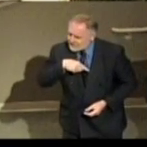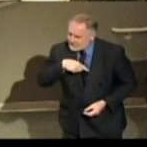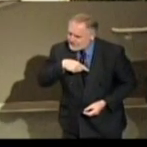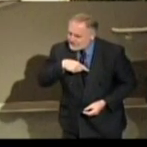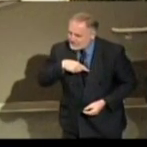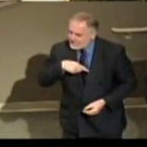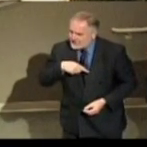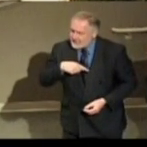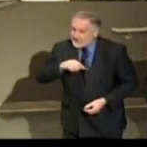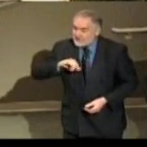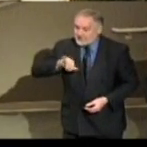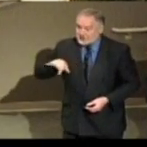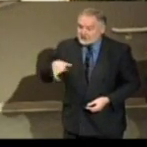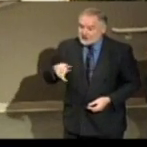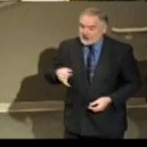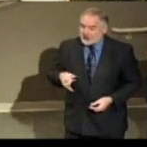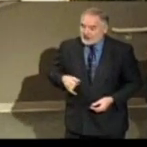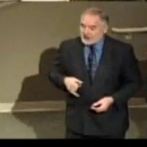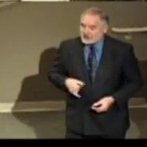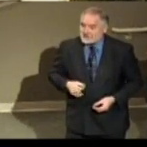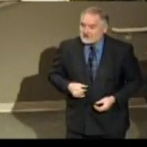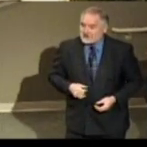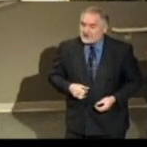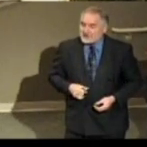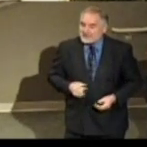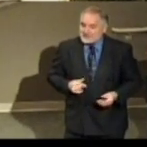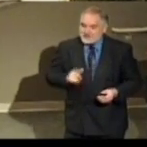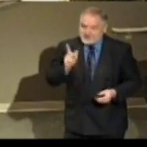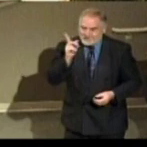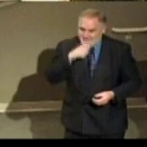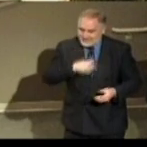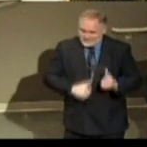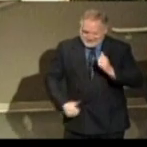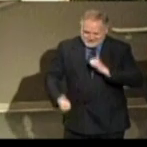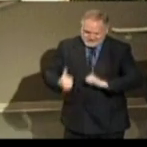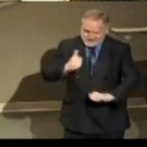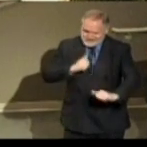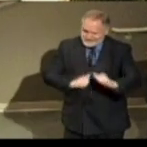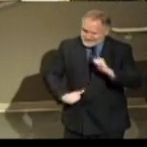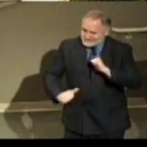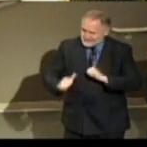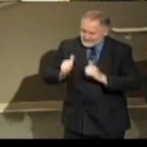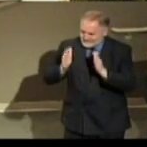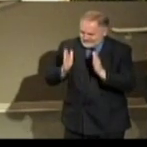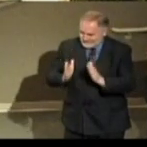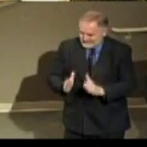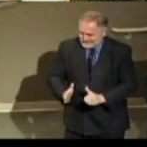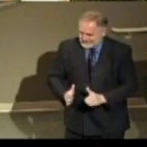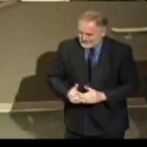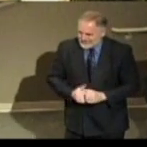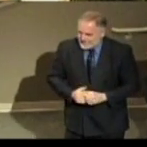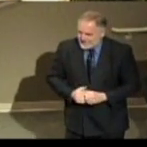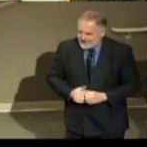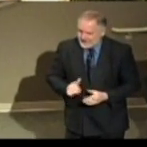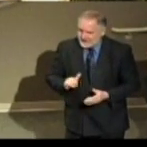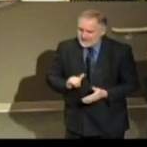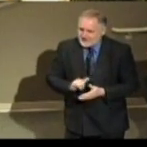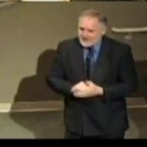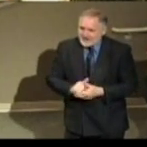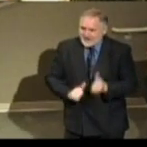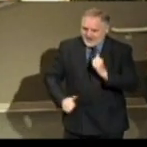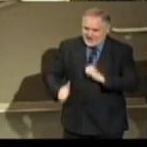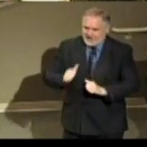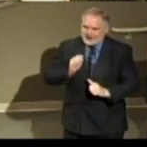He was just an accomplished act. An act can be very